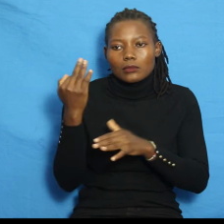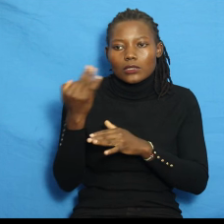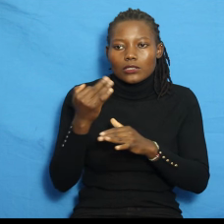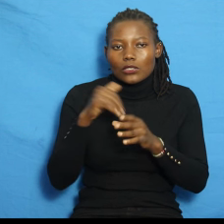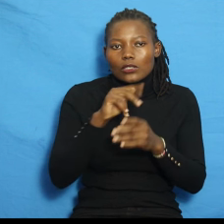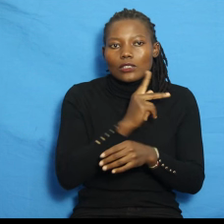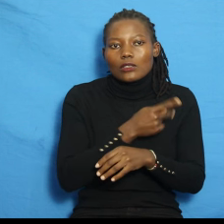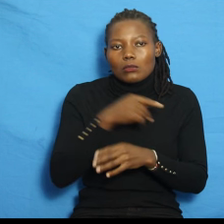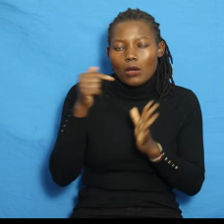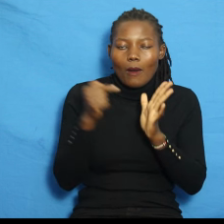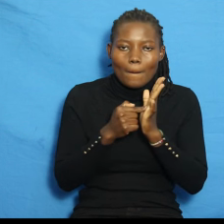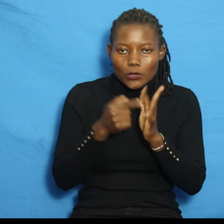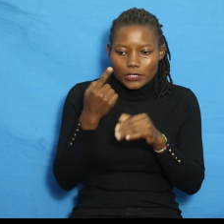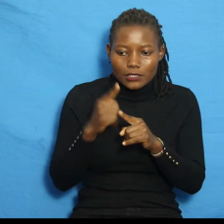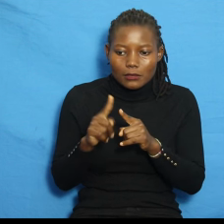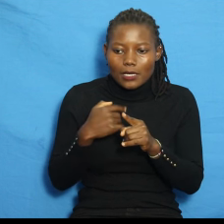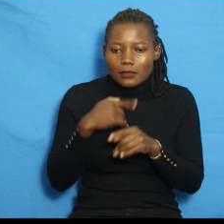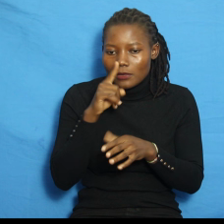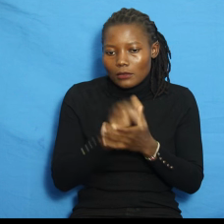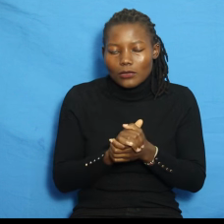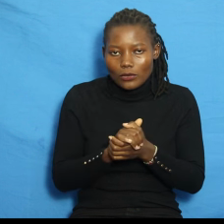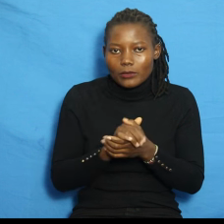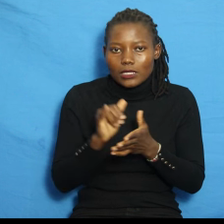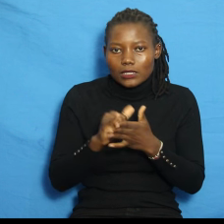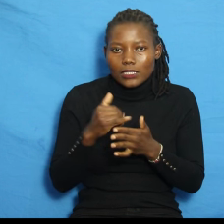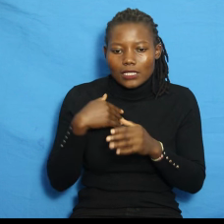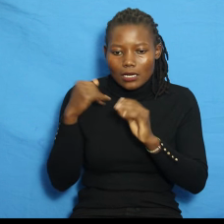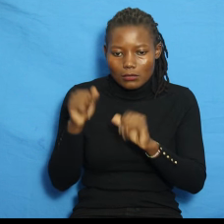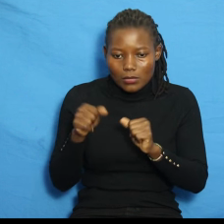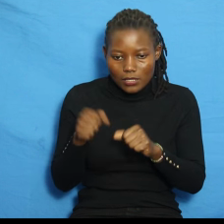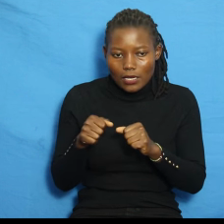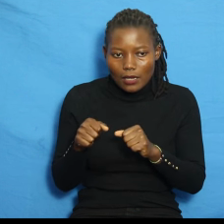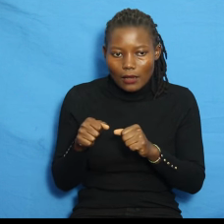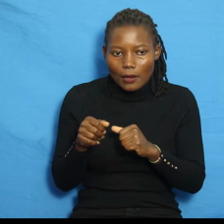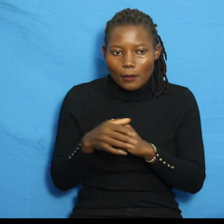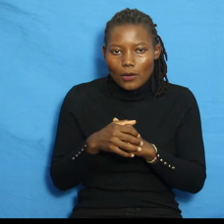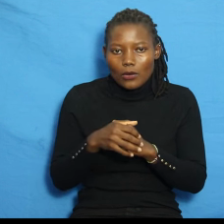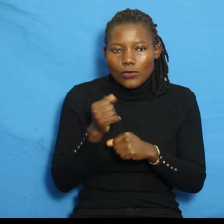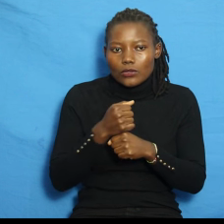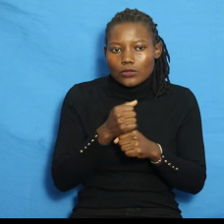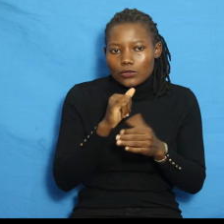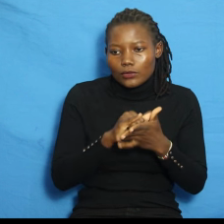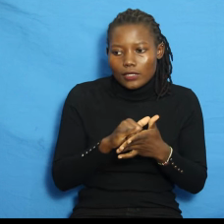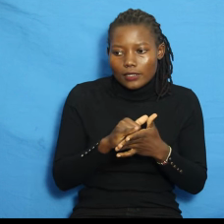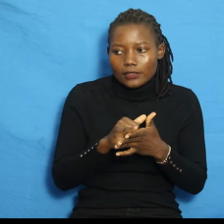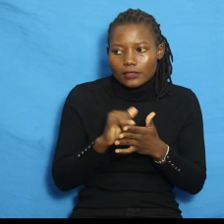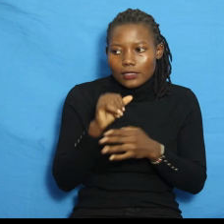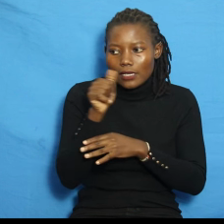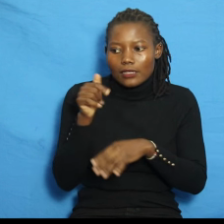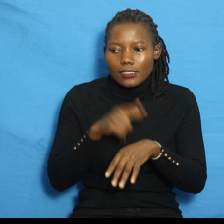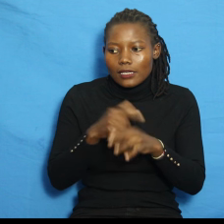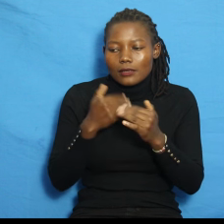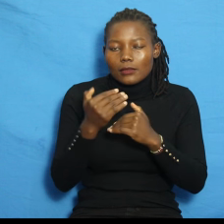PowerPoint presentation, but I promise that I will be able to do that, hoping that probably sometime next